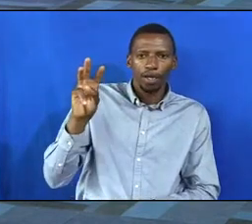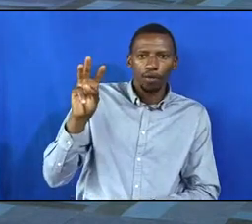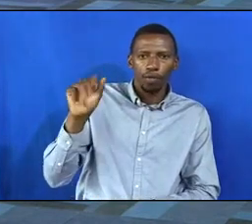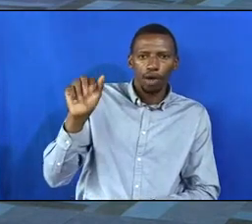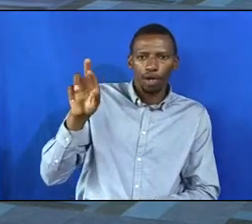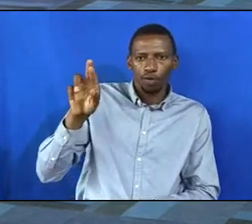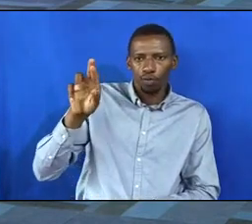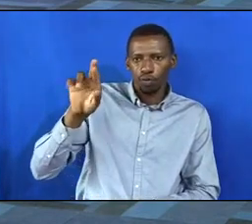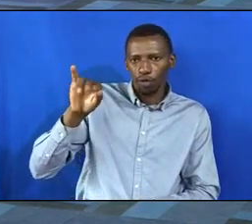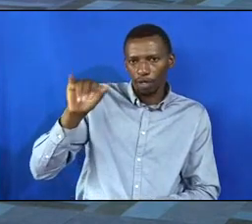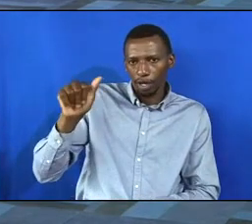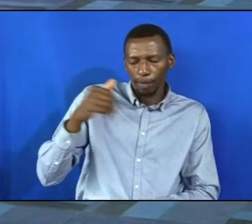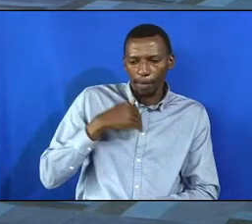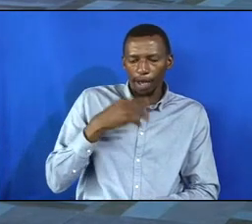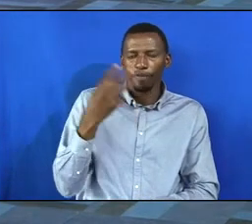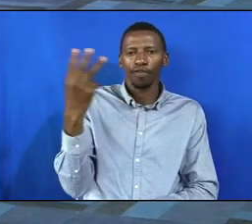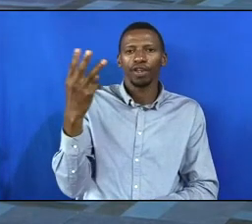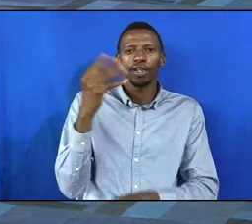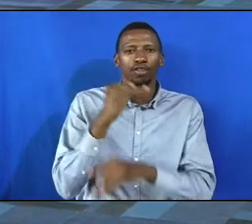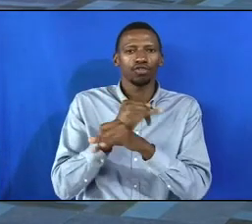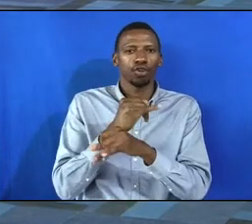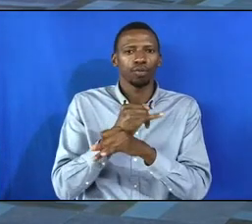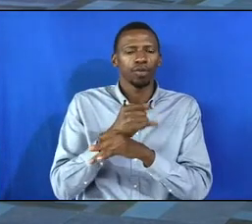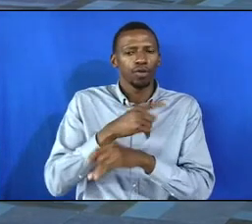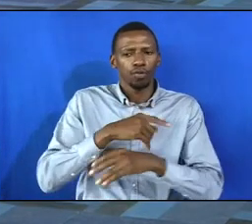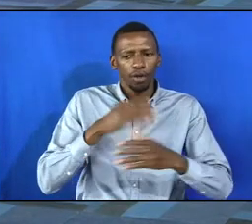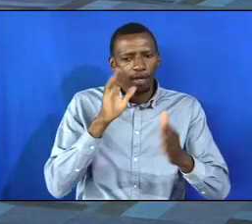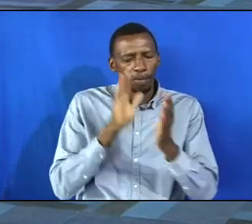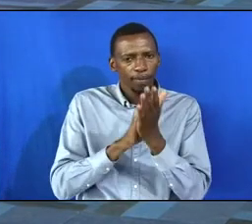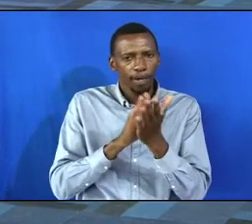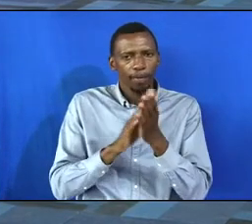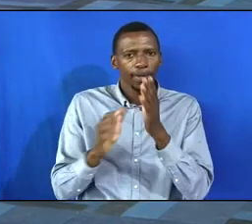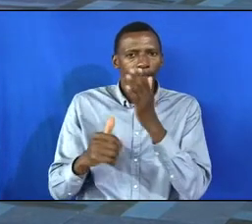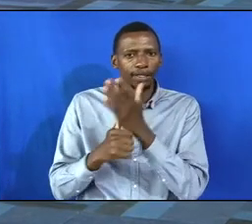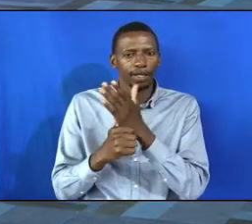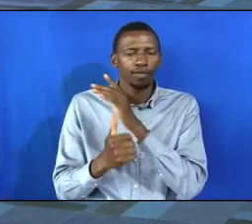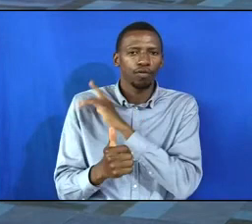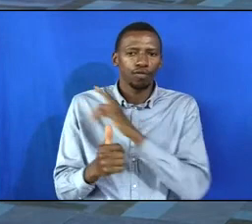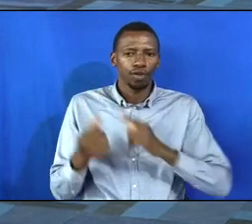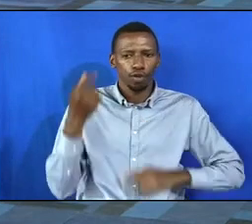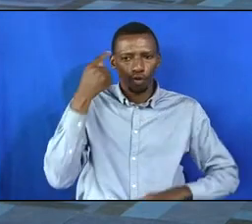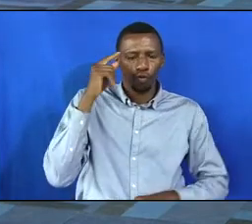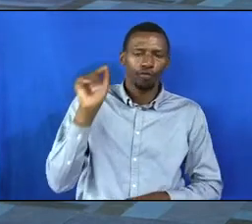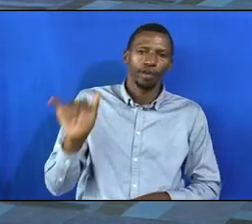praise the name of the Lord for that. And he sought the face of the Lord.